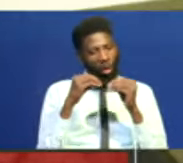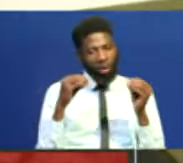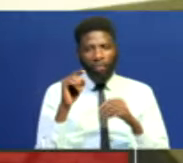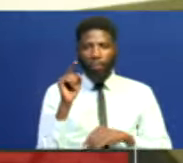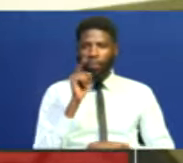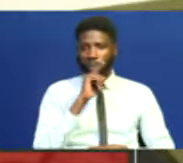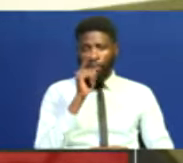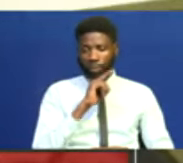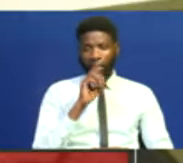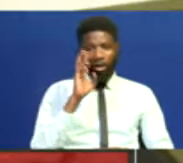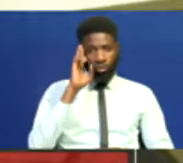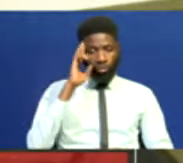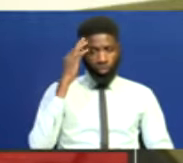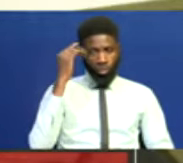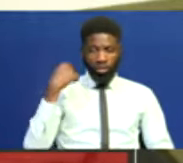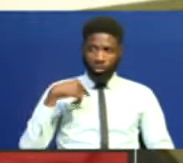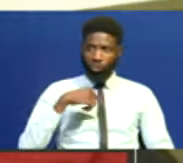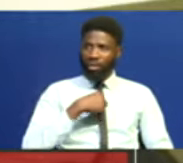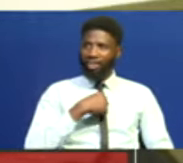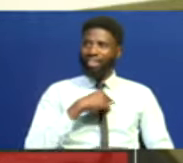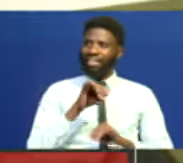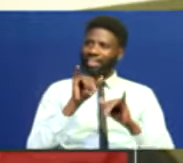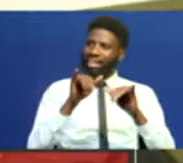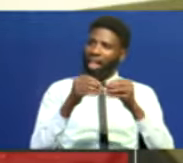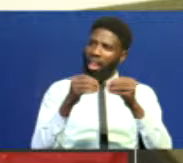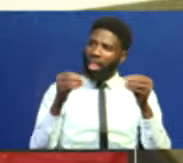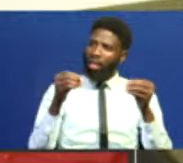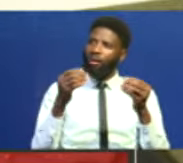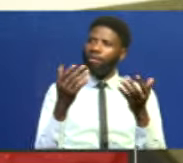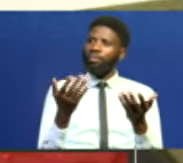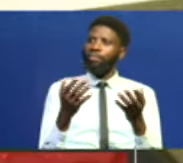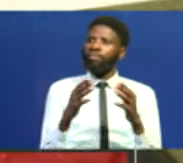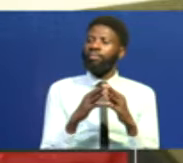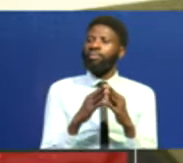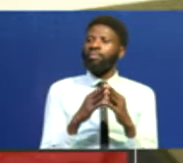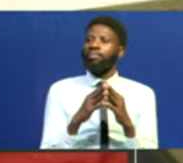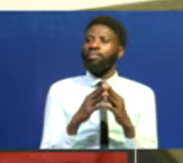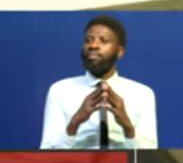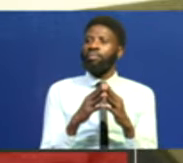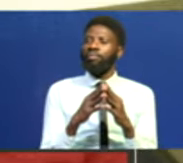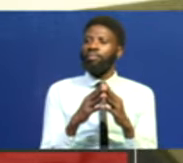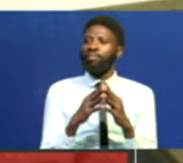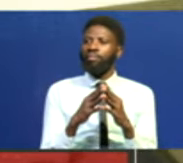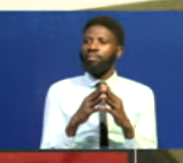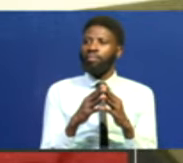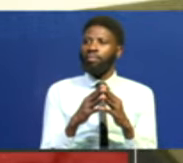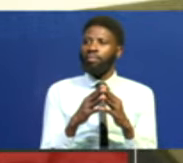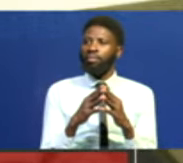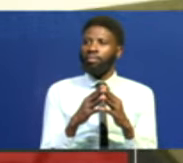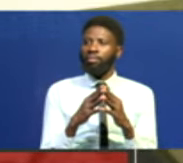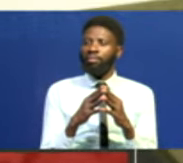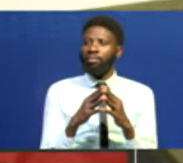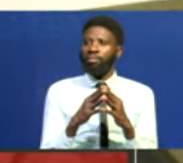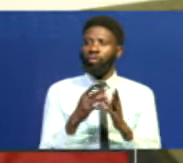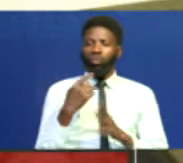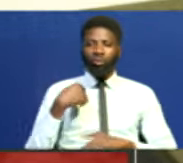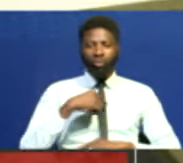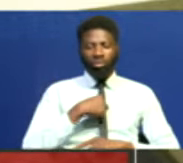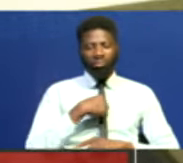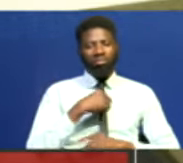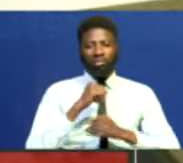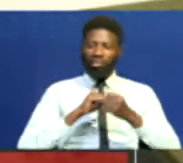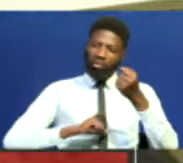that enable us to be in existence for this period is that we have a very strong support